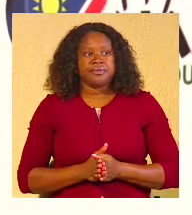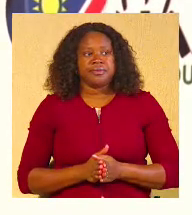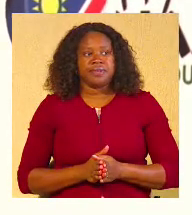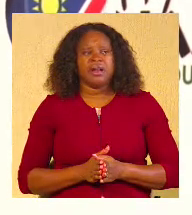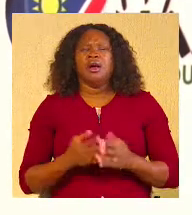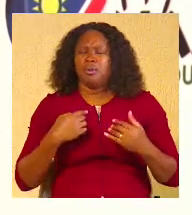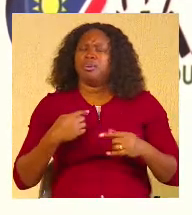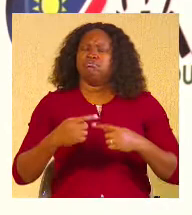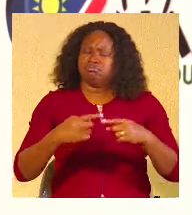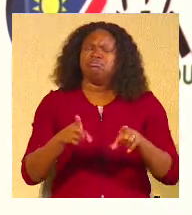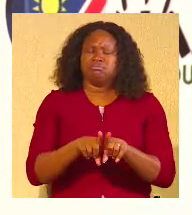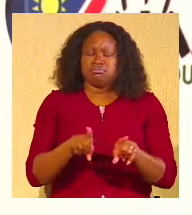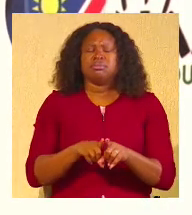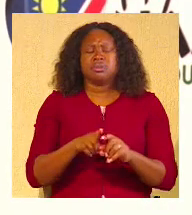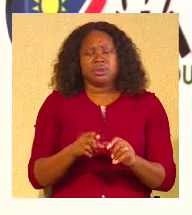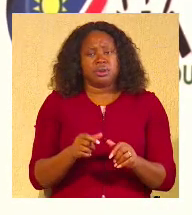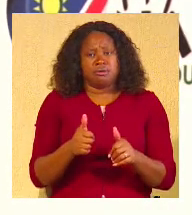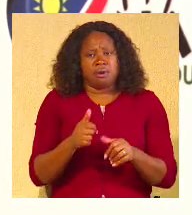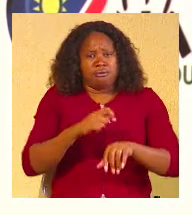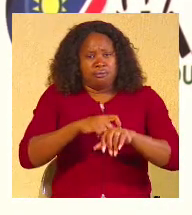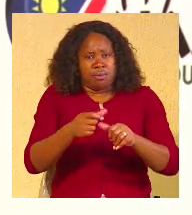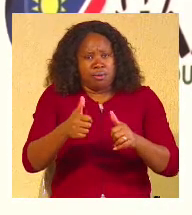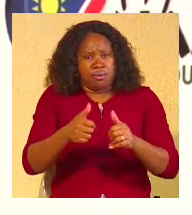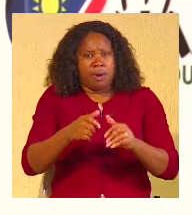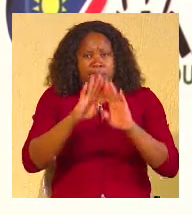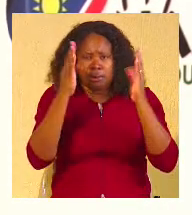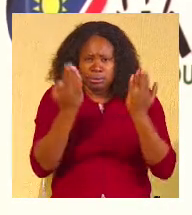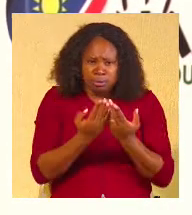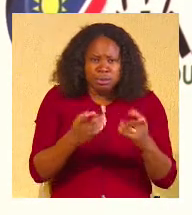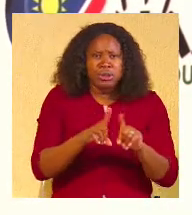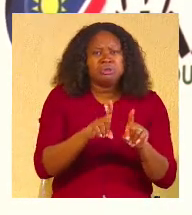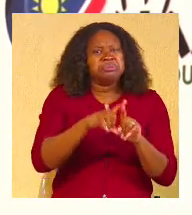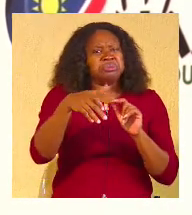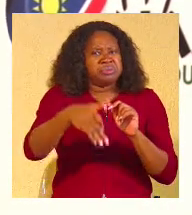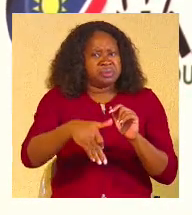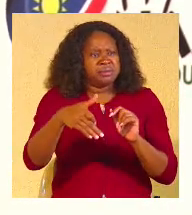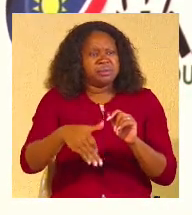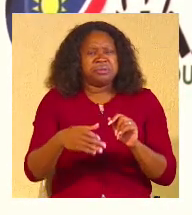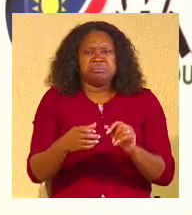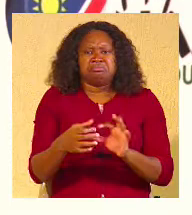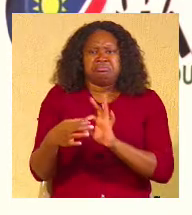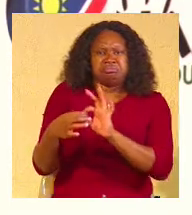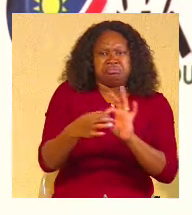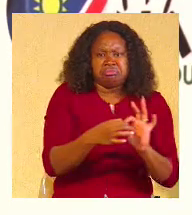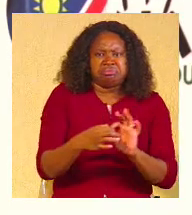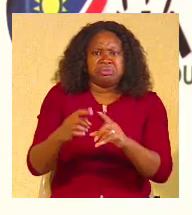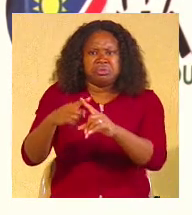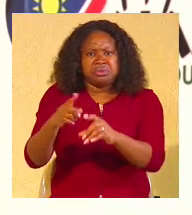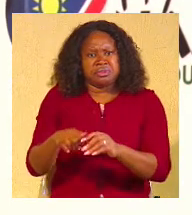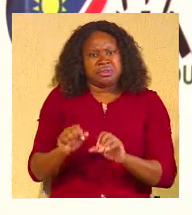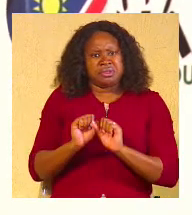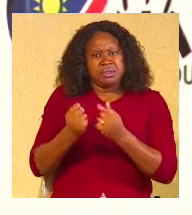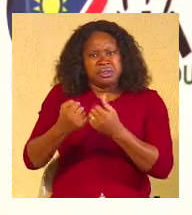great time that the country as well as globally, there are great measures of collaboration among different